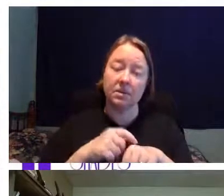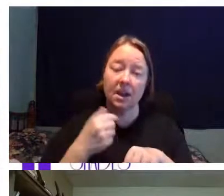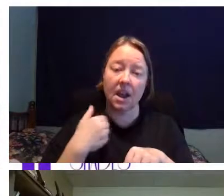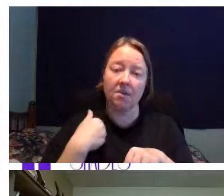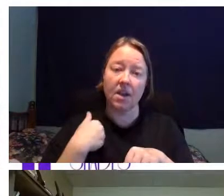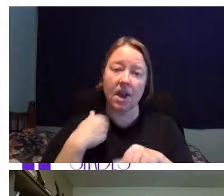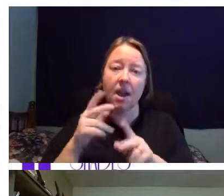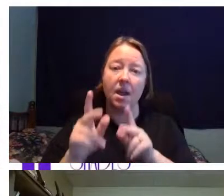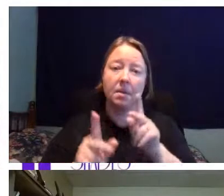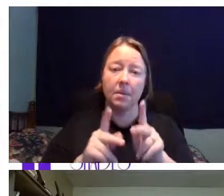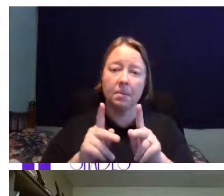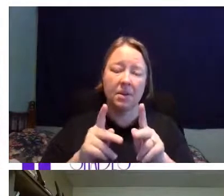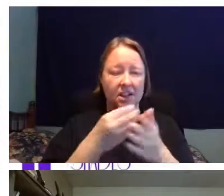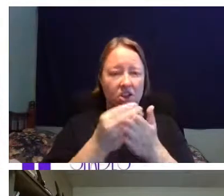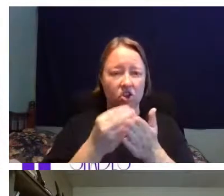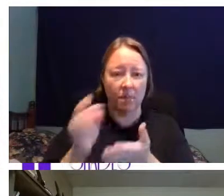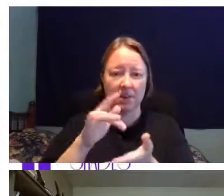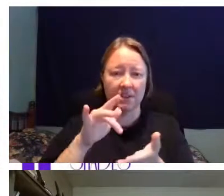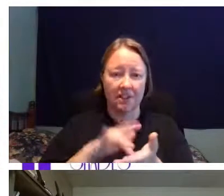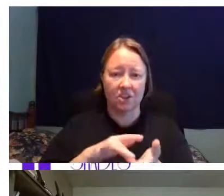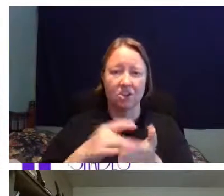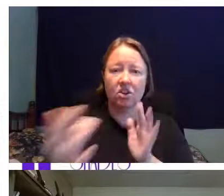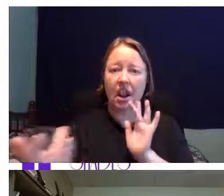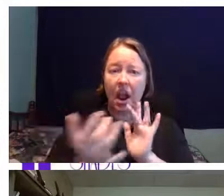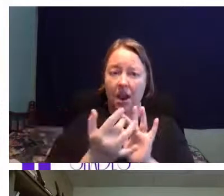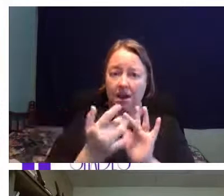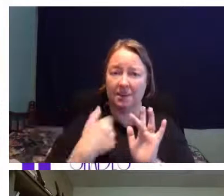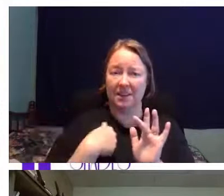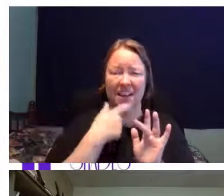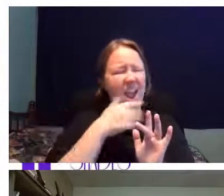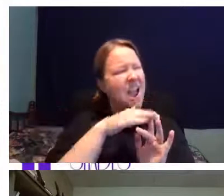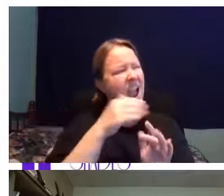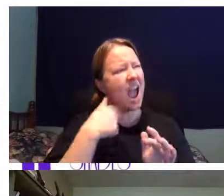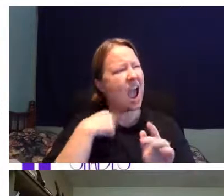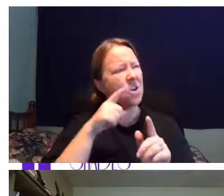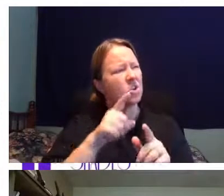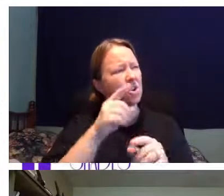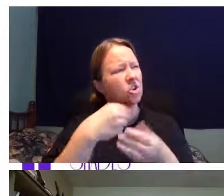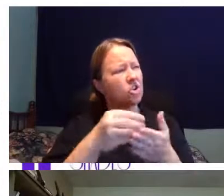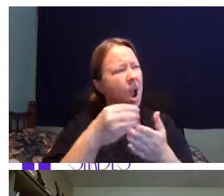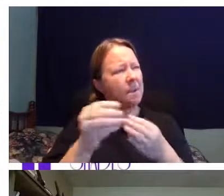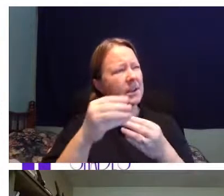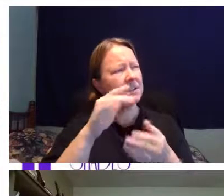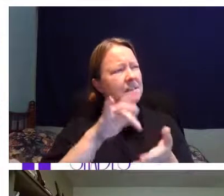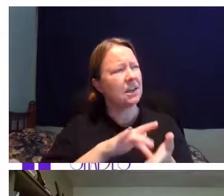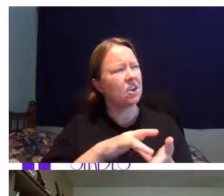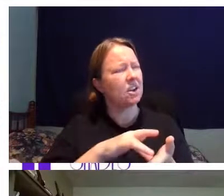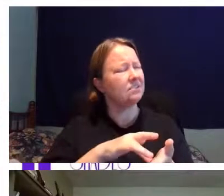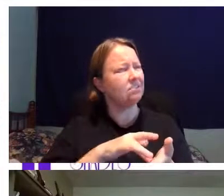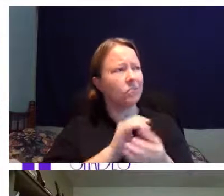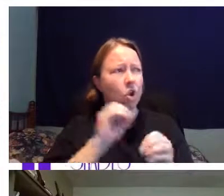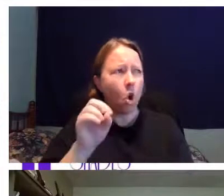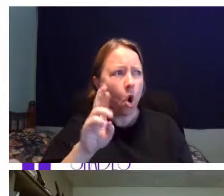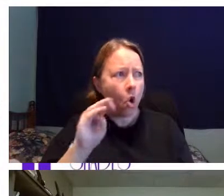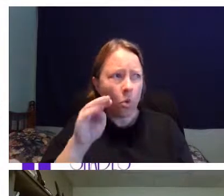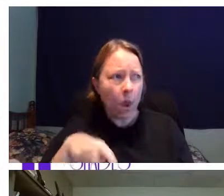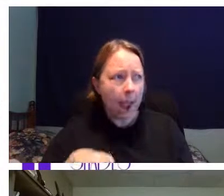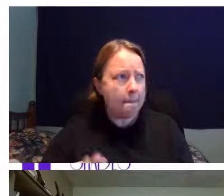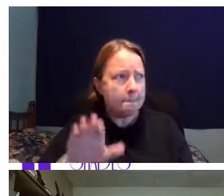patrons of the shopping center just reach out to me and say, hey, I was at your shopping center and I noticed you don't, there's no ramps,